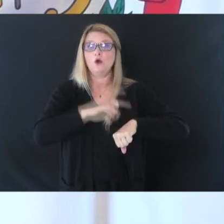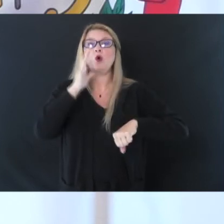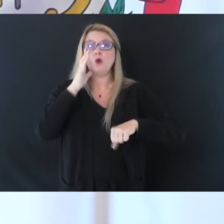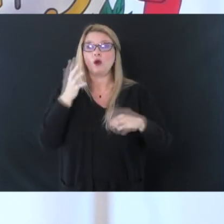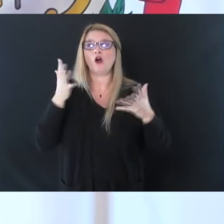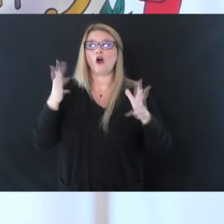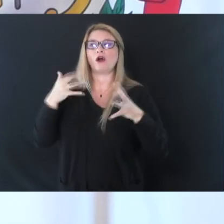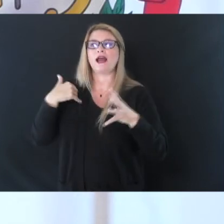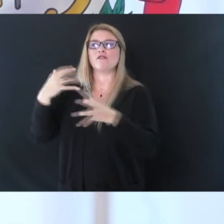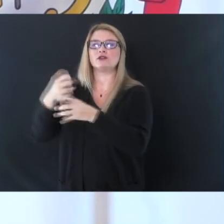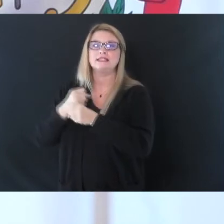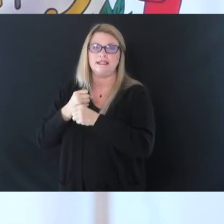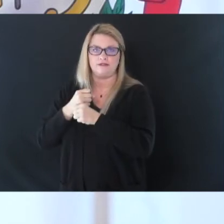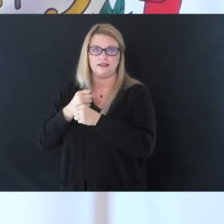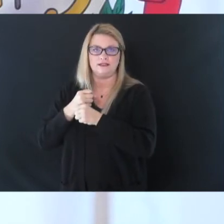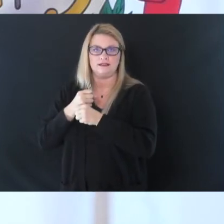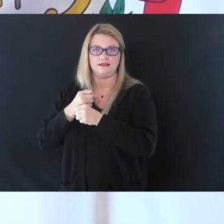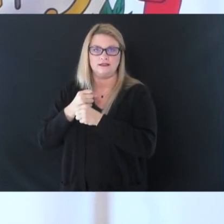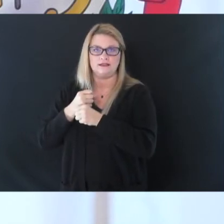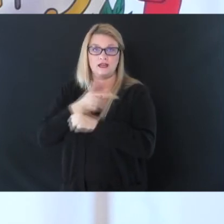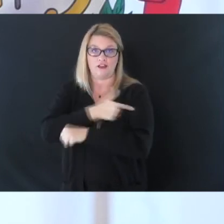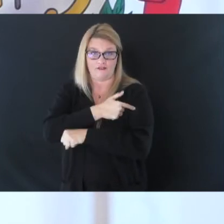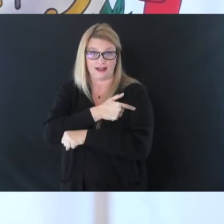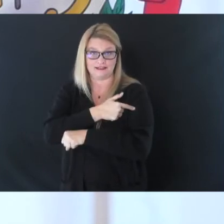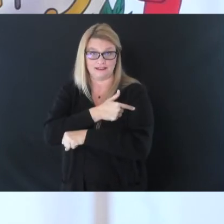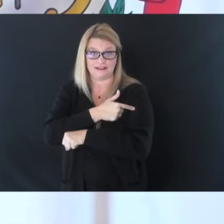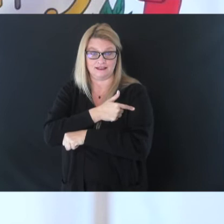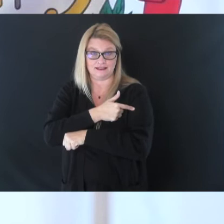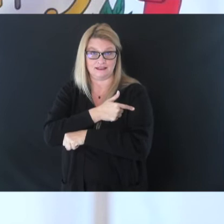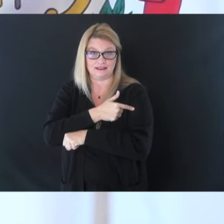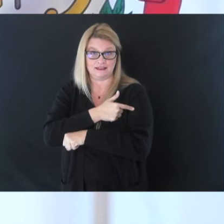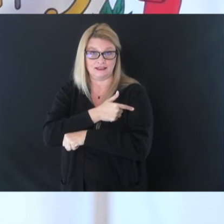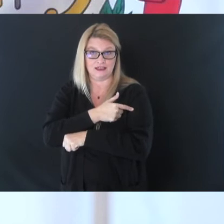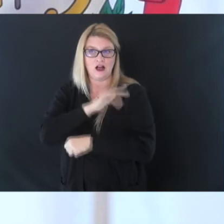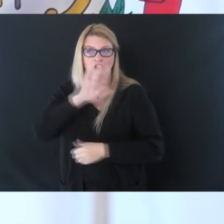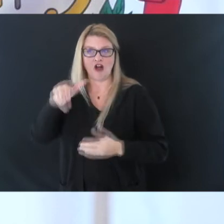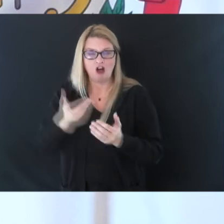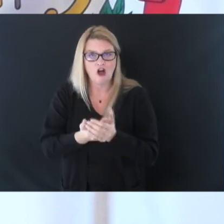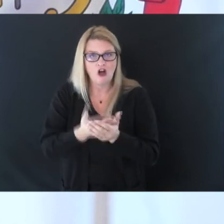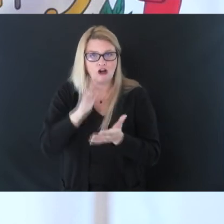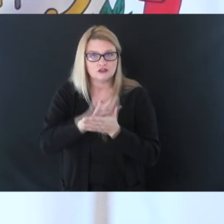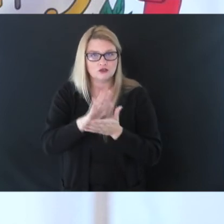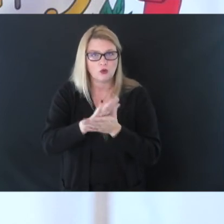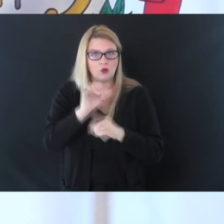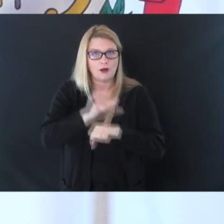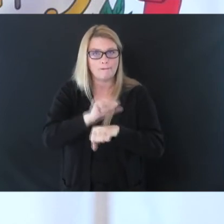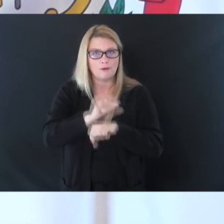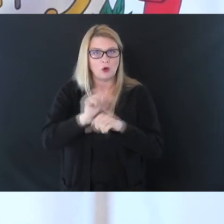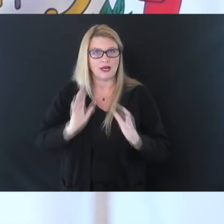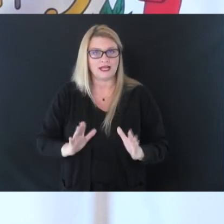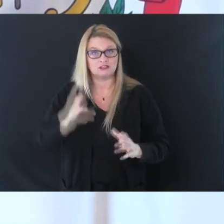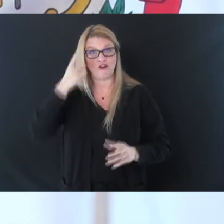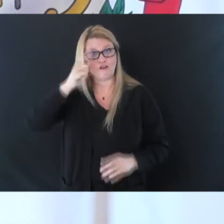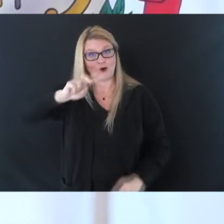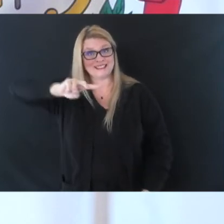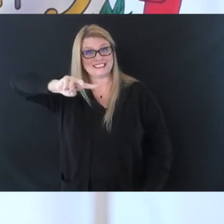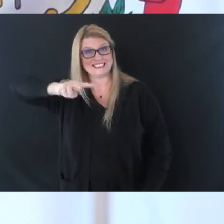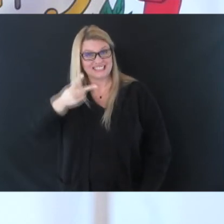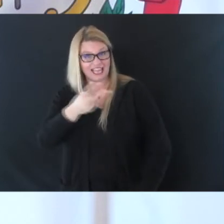it. And let me be perfectly clear, all school employees who are scheduled for a second